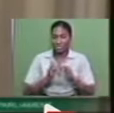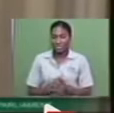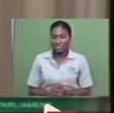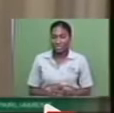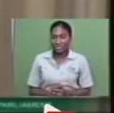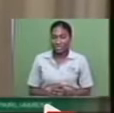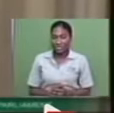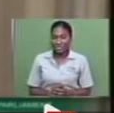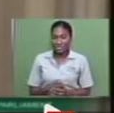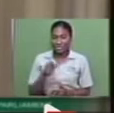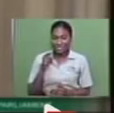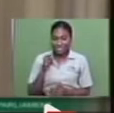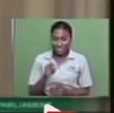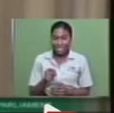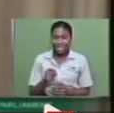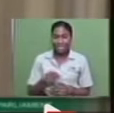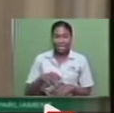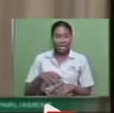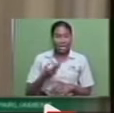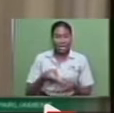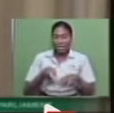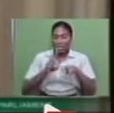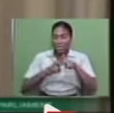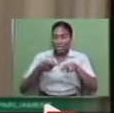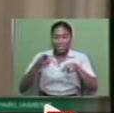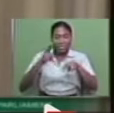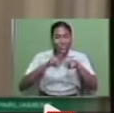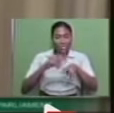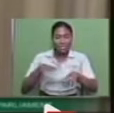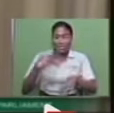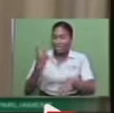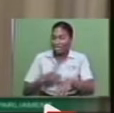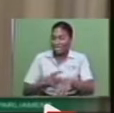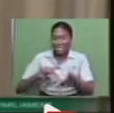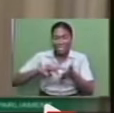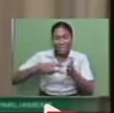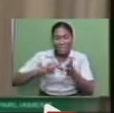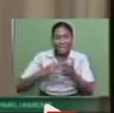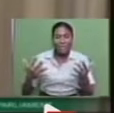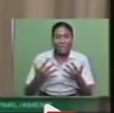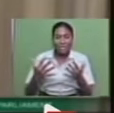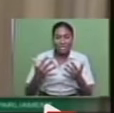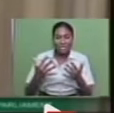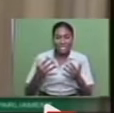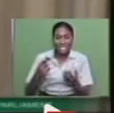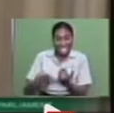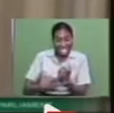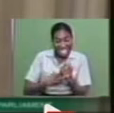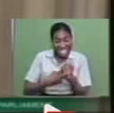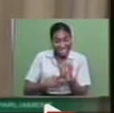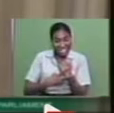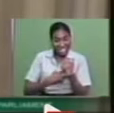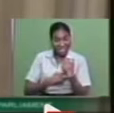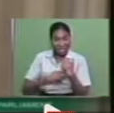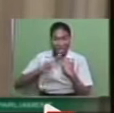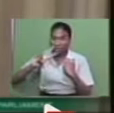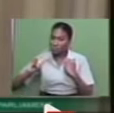almost a 100-fold increase. In other words, we doubled the savings in the fund under my